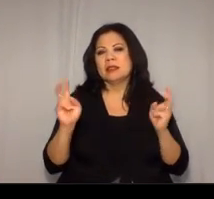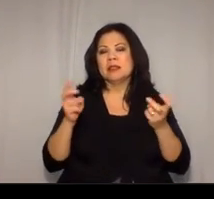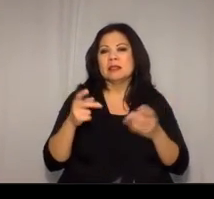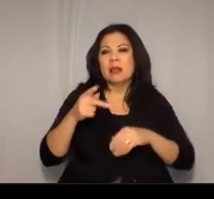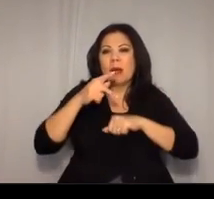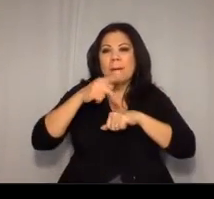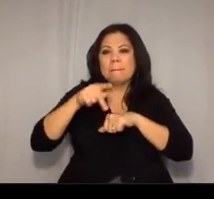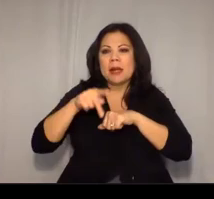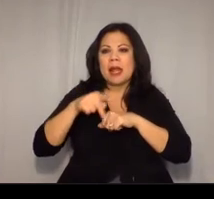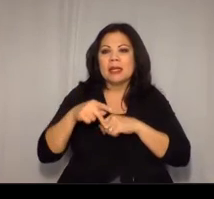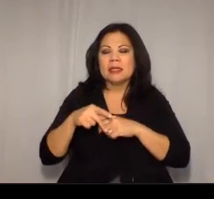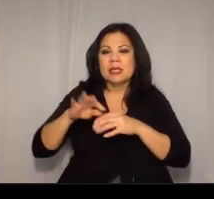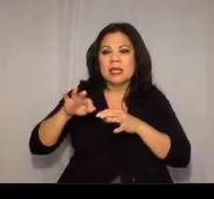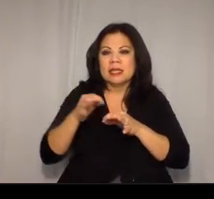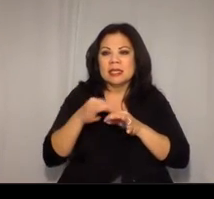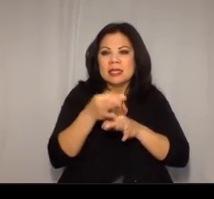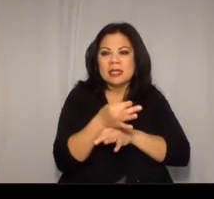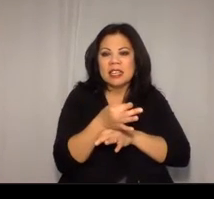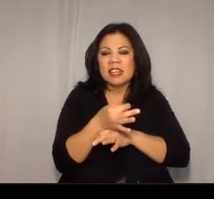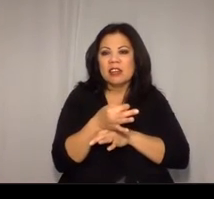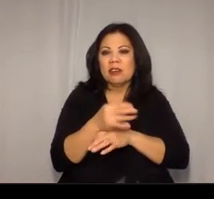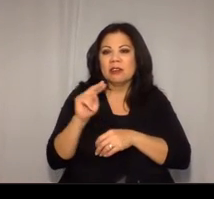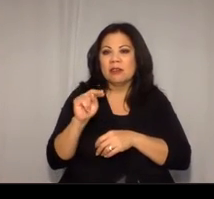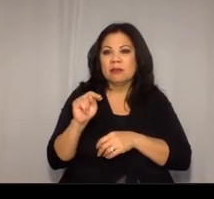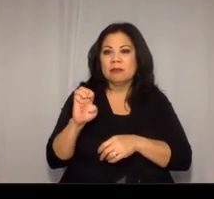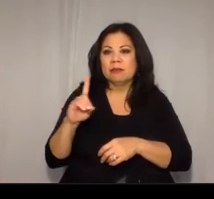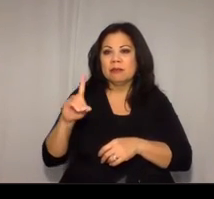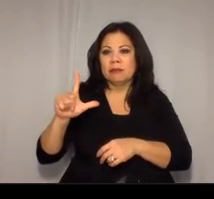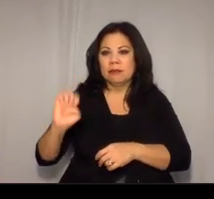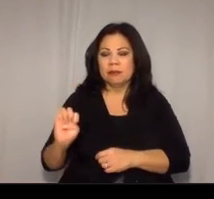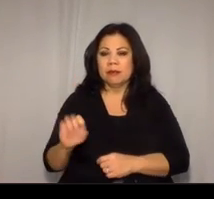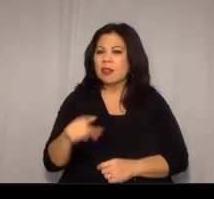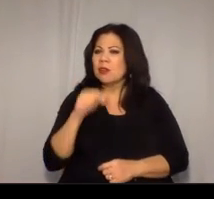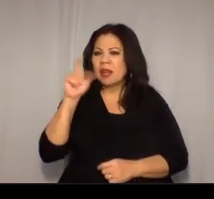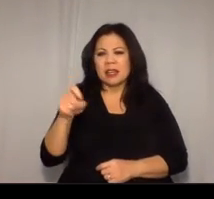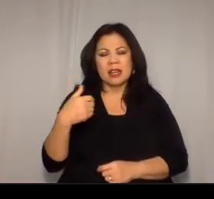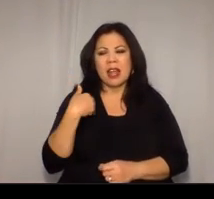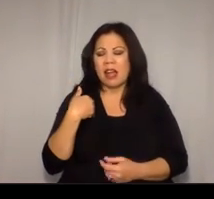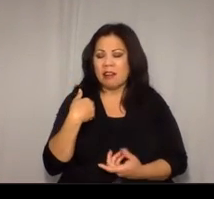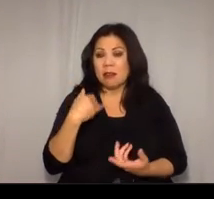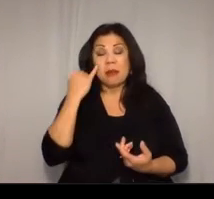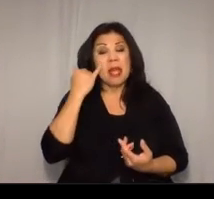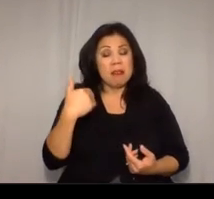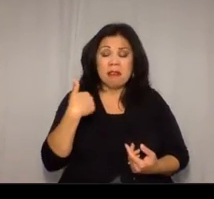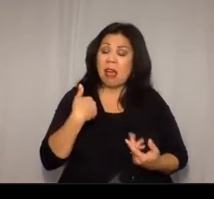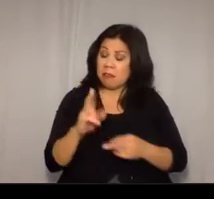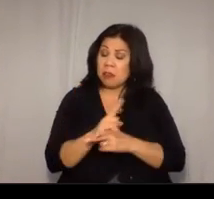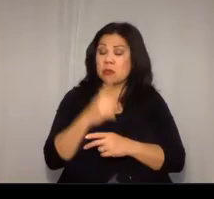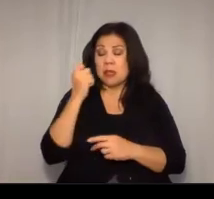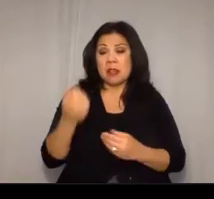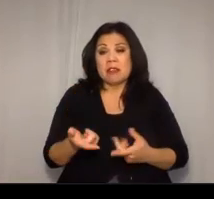plastic needle. You don't have to have a needle to do this project. If you do have a needle, it makes it a little faster. But you